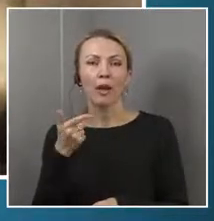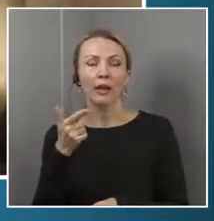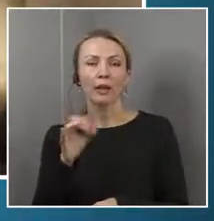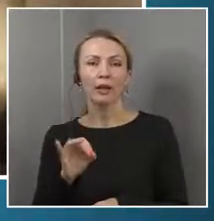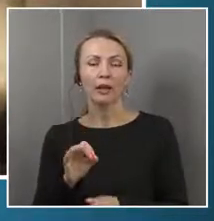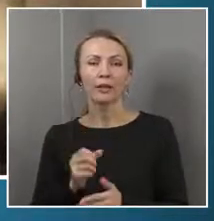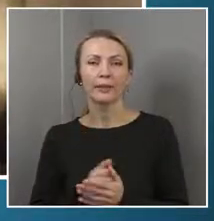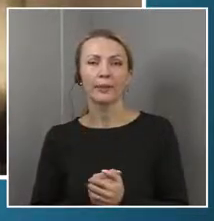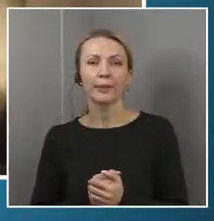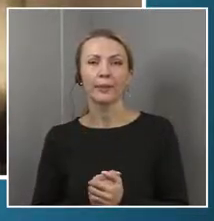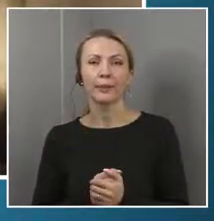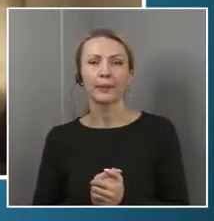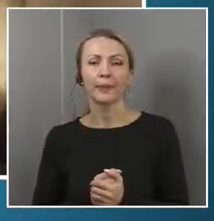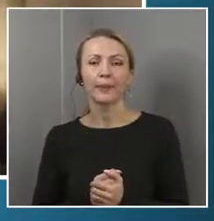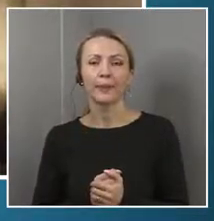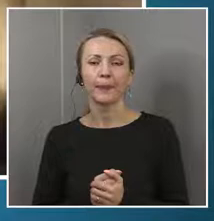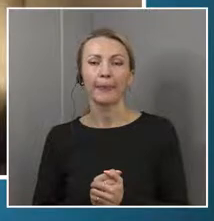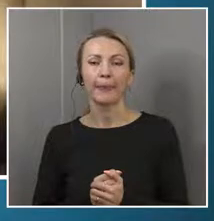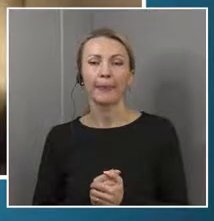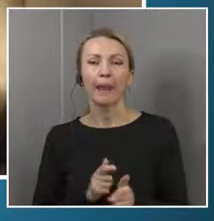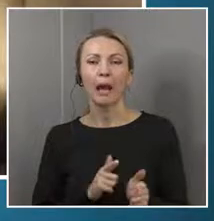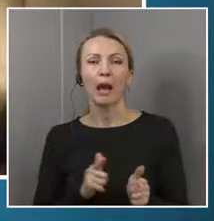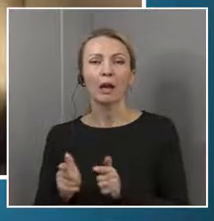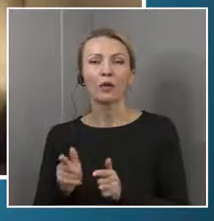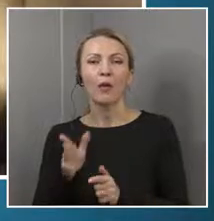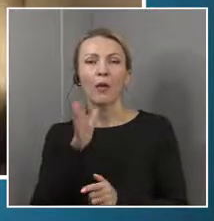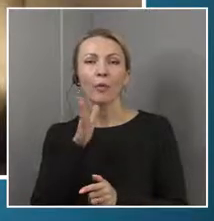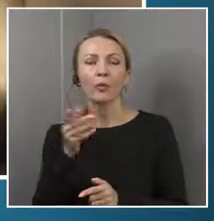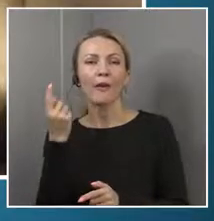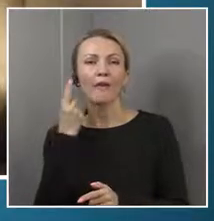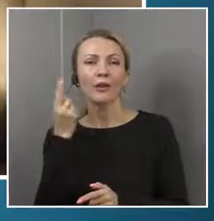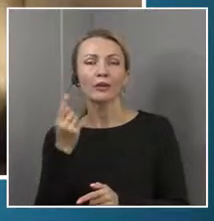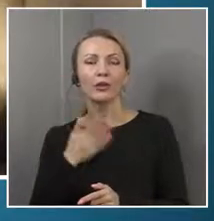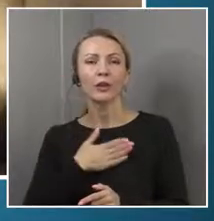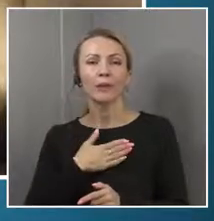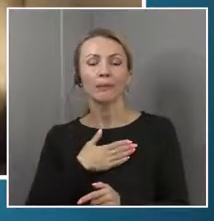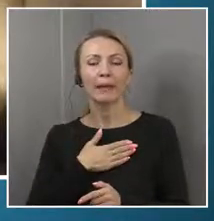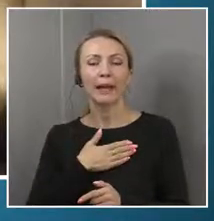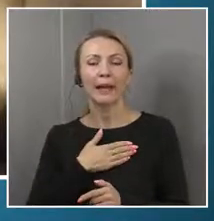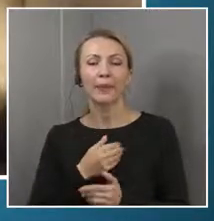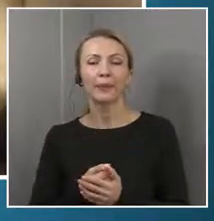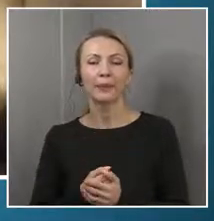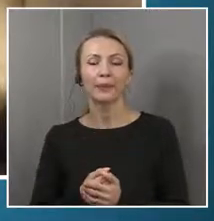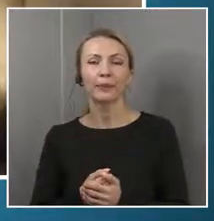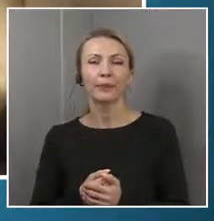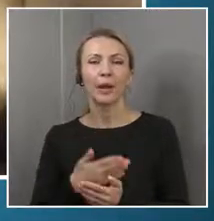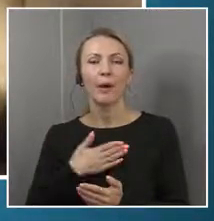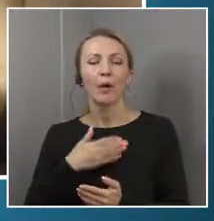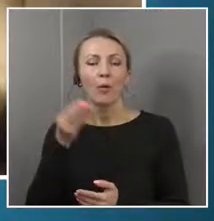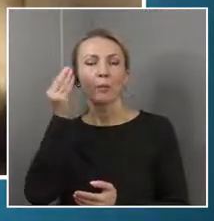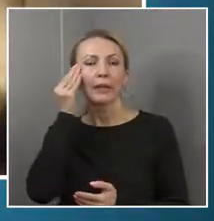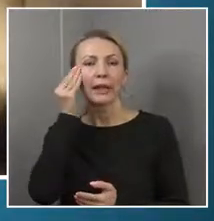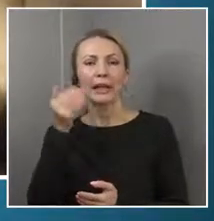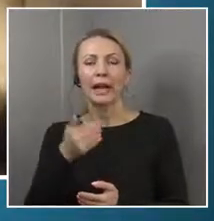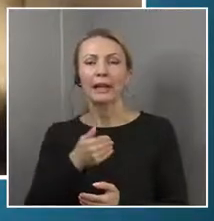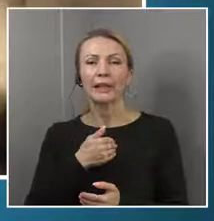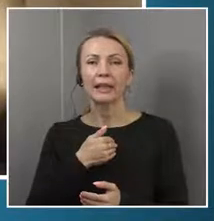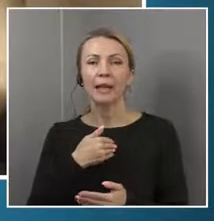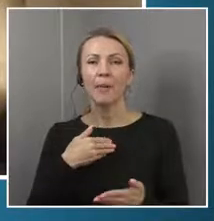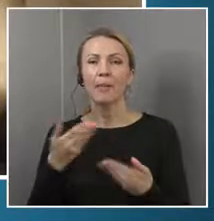10 minutes, because I do contend that even NFTs and even this turbulence and the use